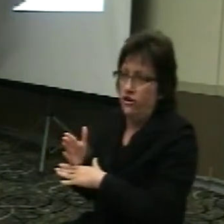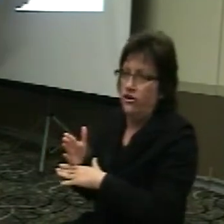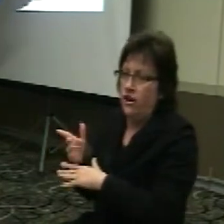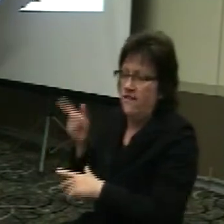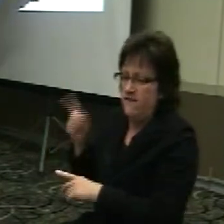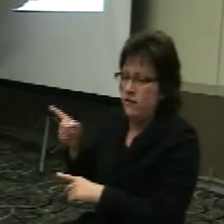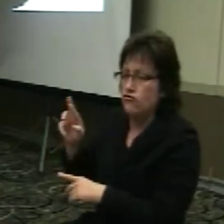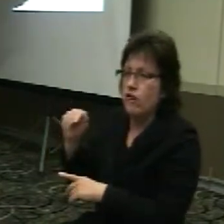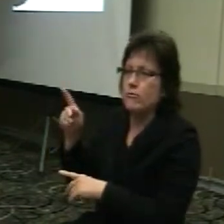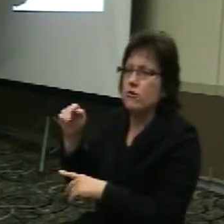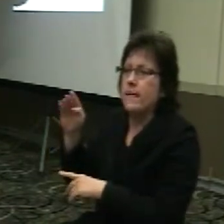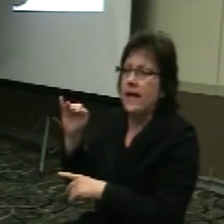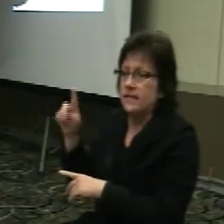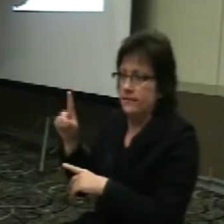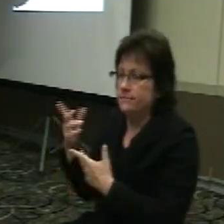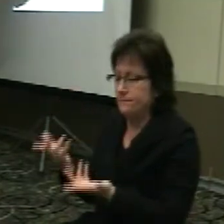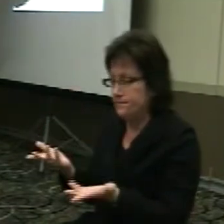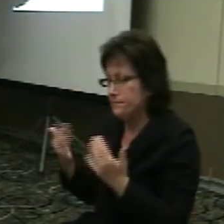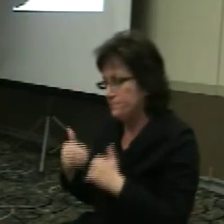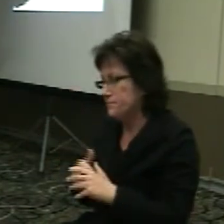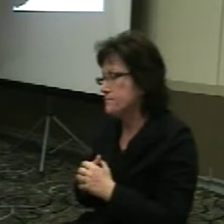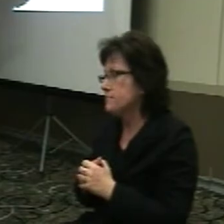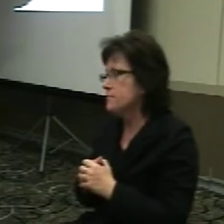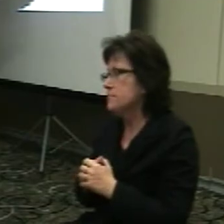this as one piece of data you might have in a functional assessment.